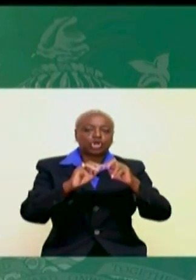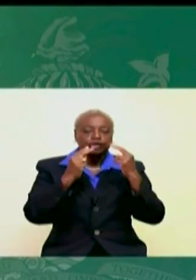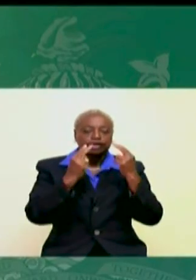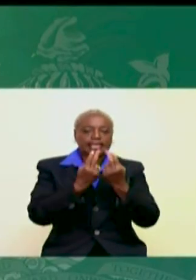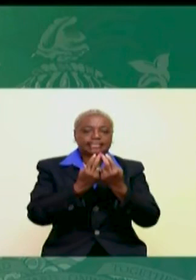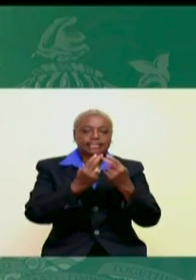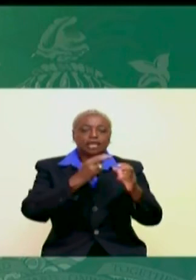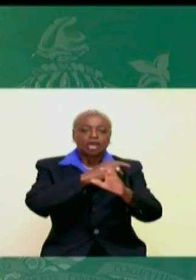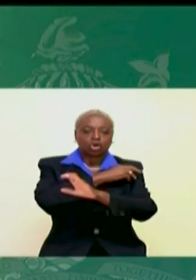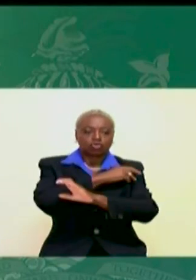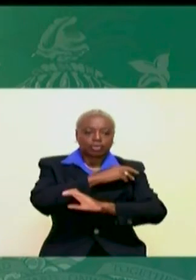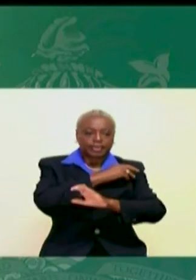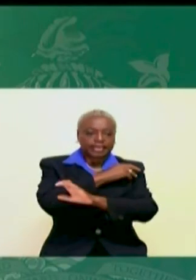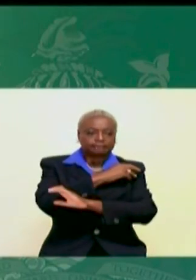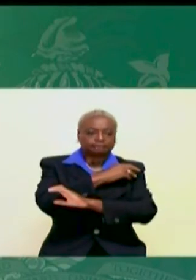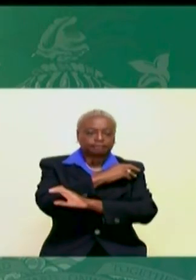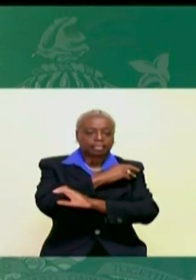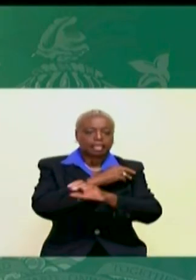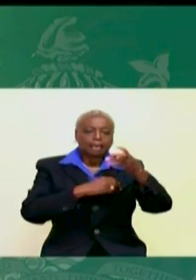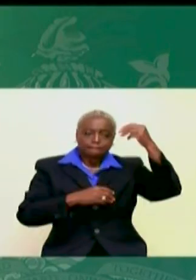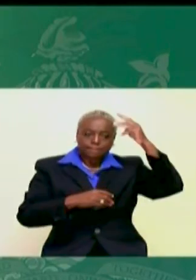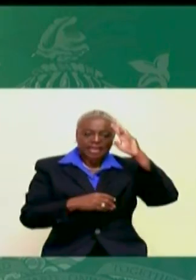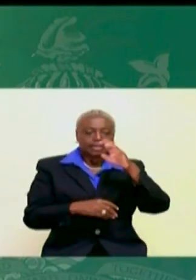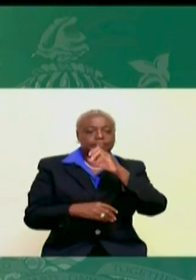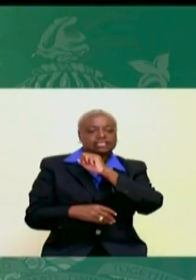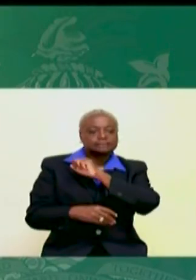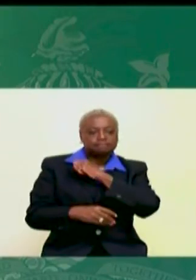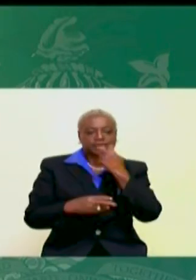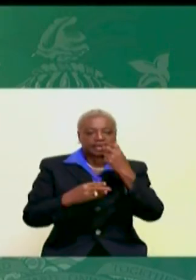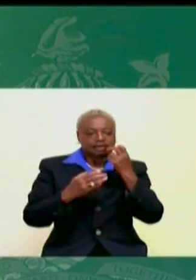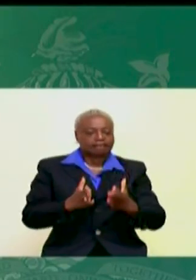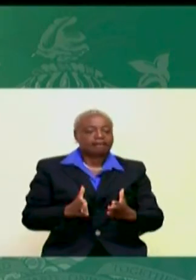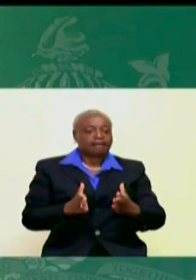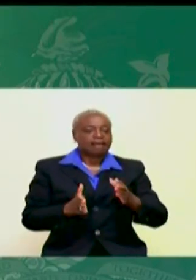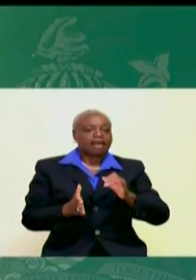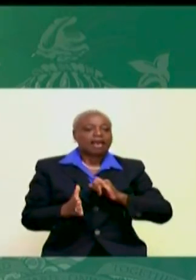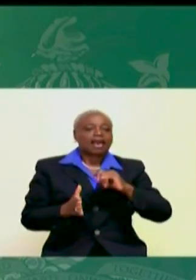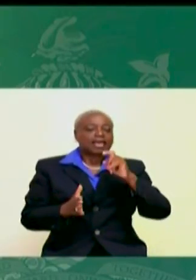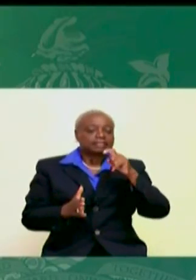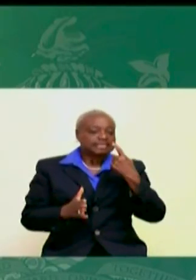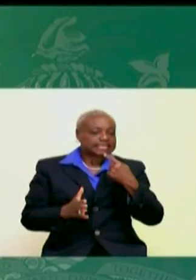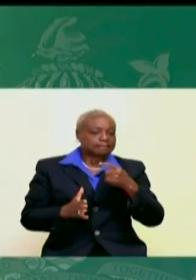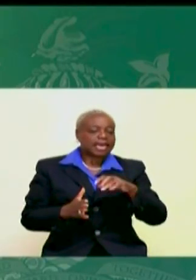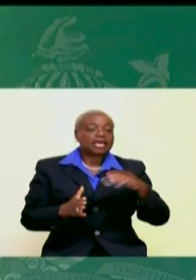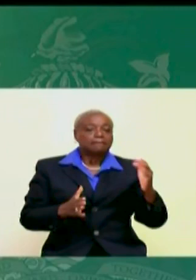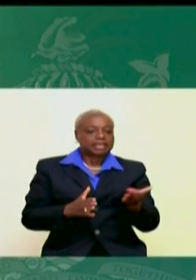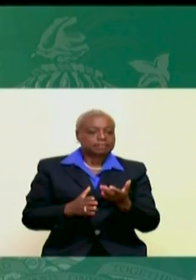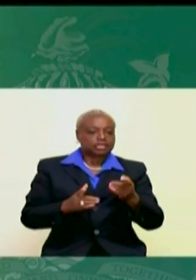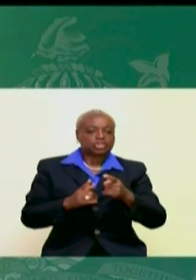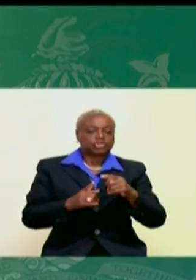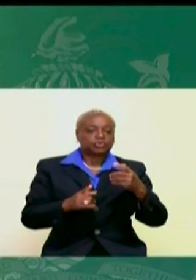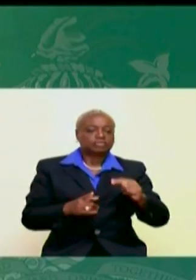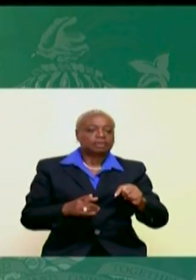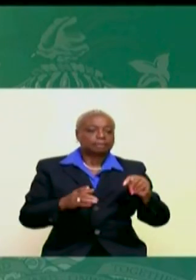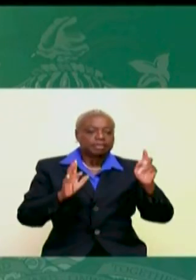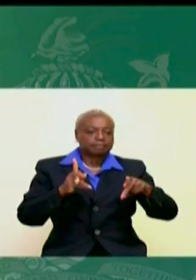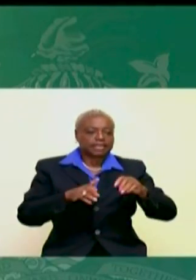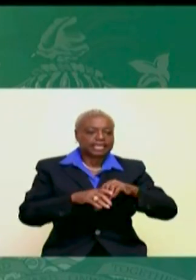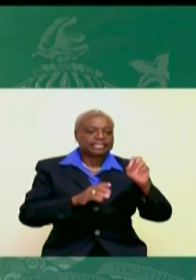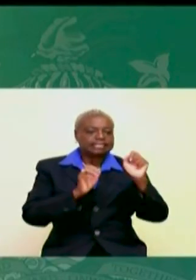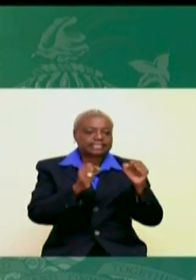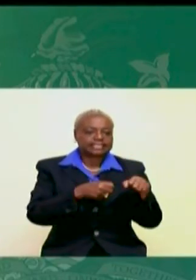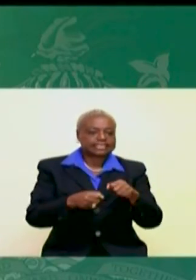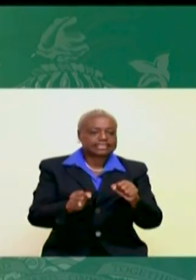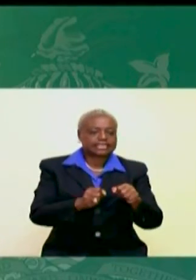Madam Speaker, if it's one thing that's secure, that's my commitment to the amazing people of Seabreeze.